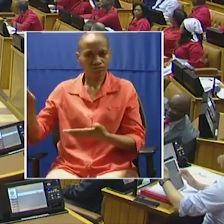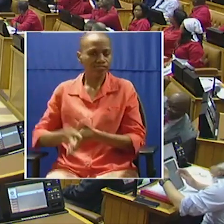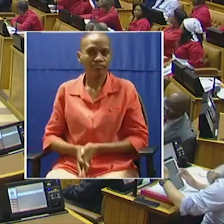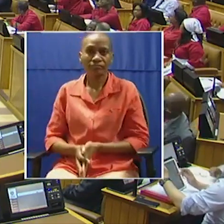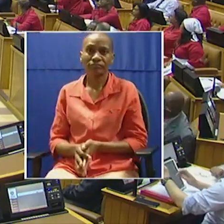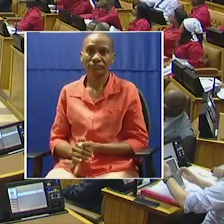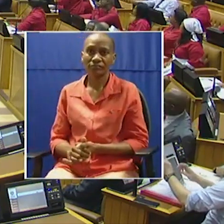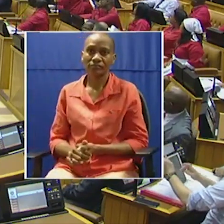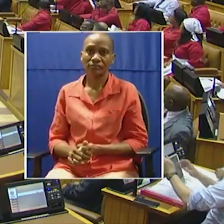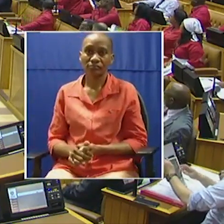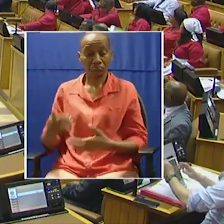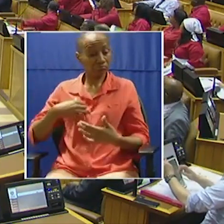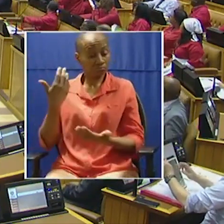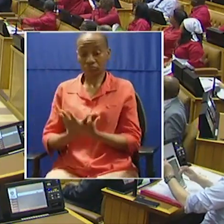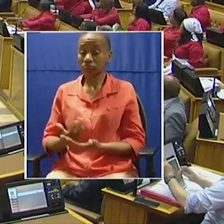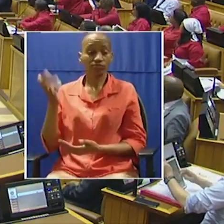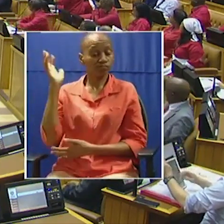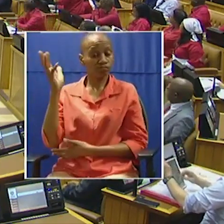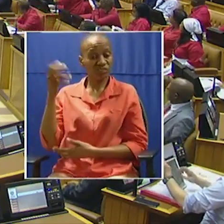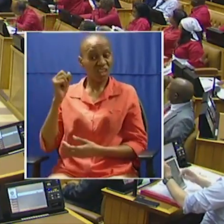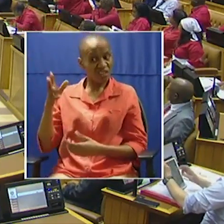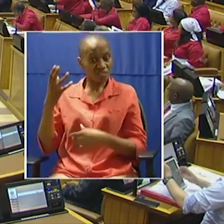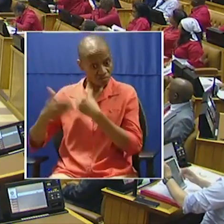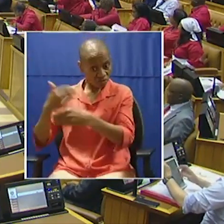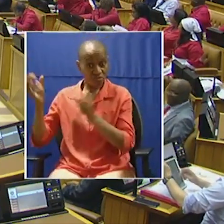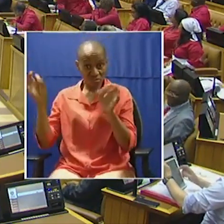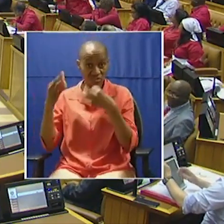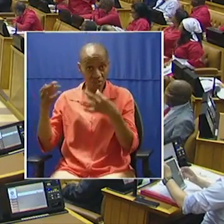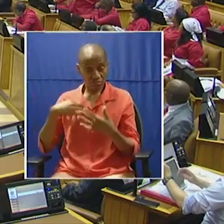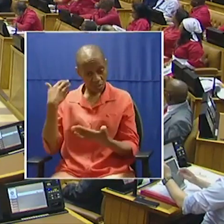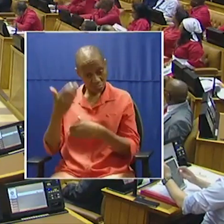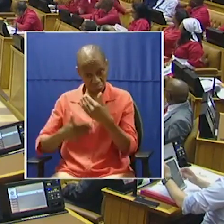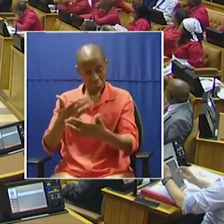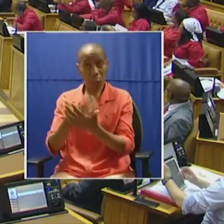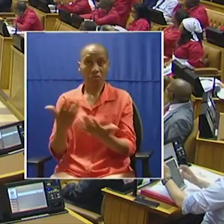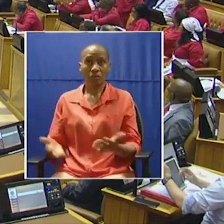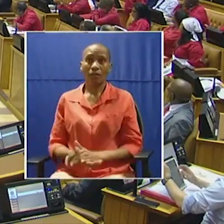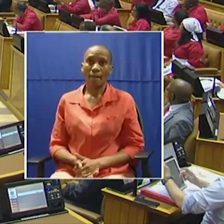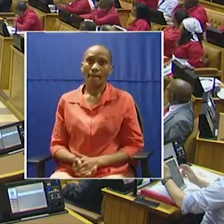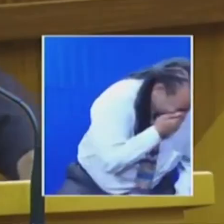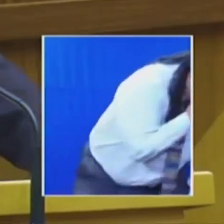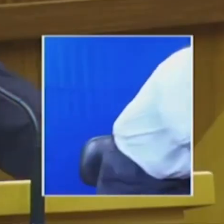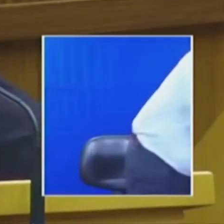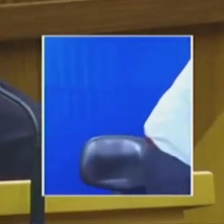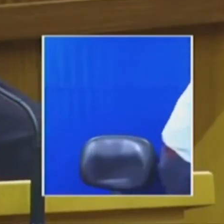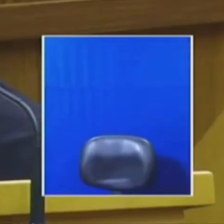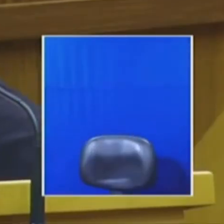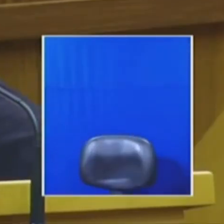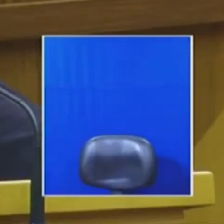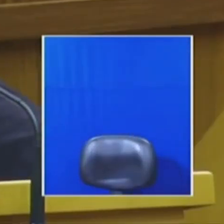members. I will be able to speak even if they do that. Honourable members, sit down, commissars. Will be able to handle this. Don't worry.